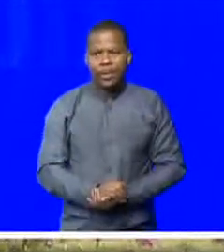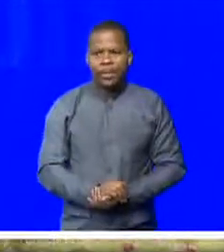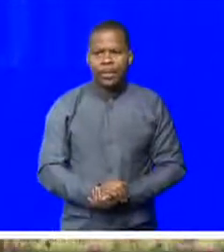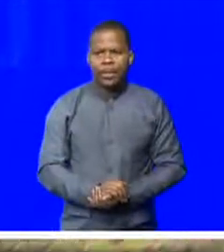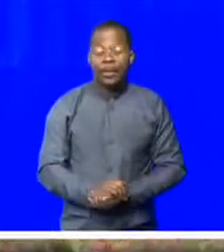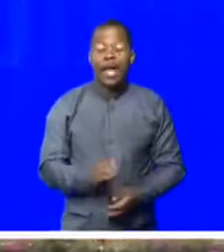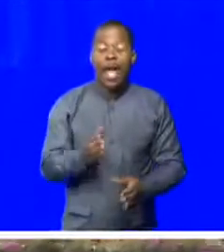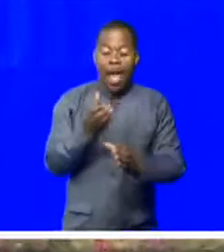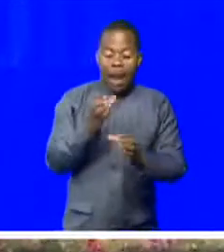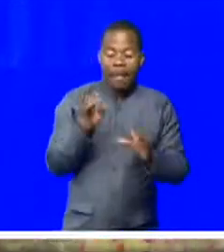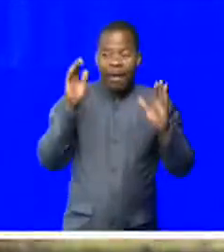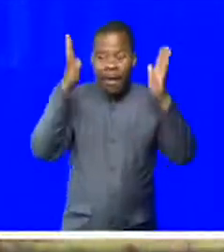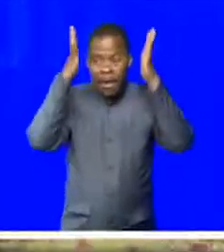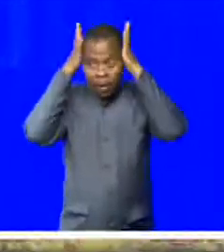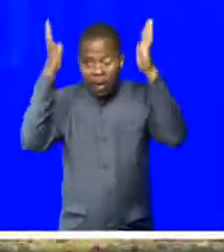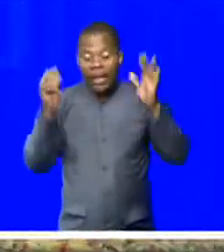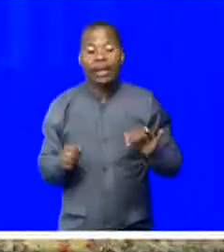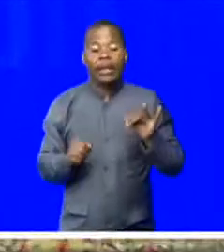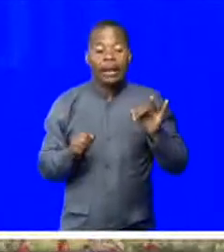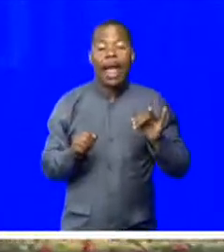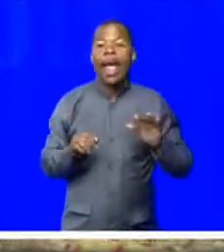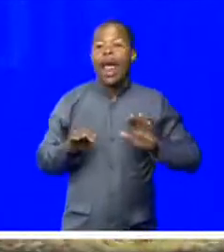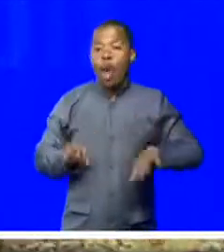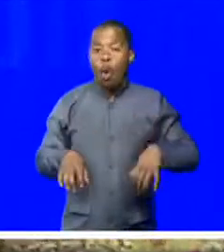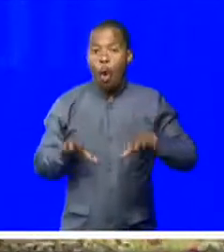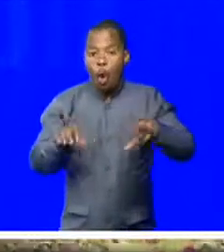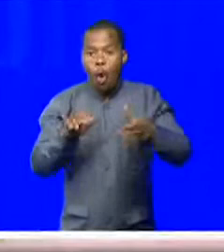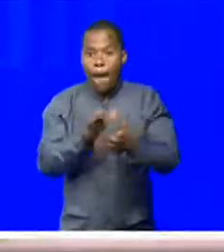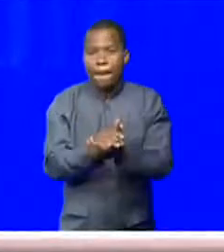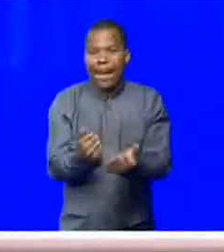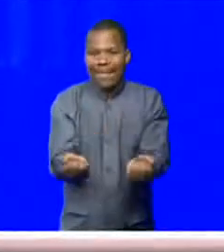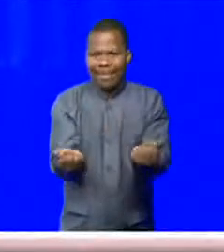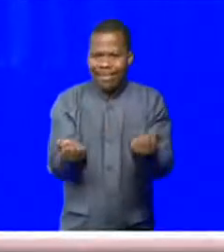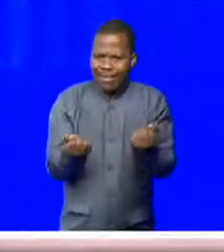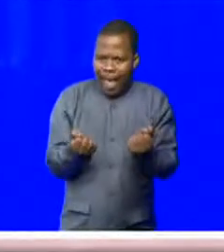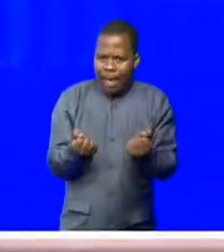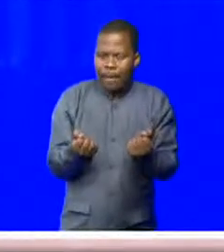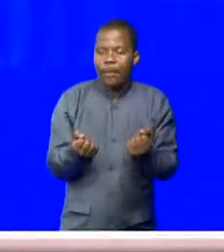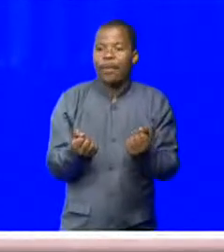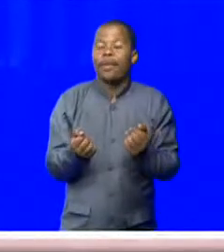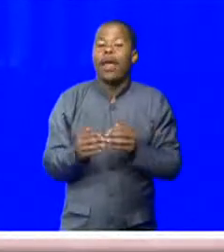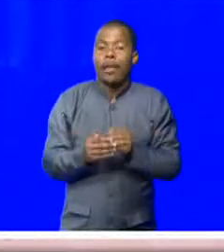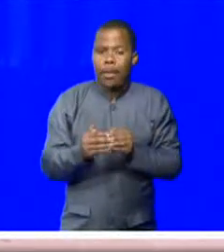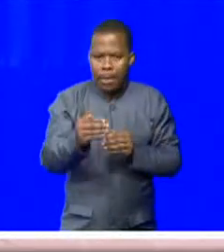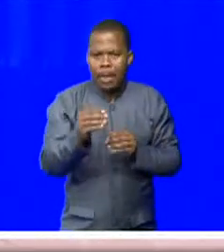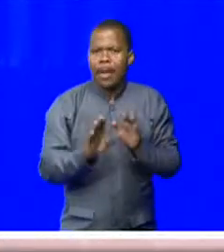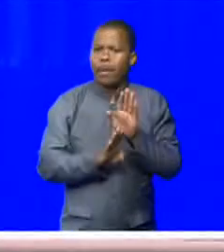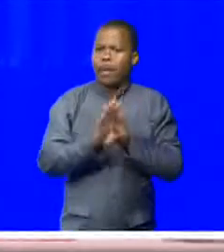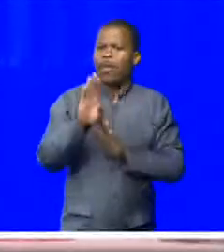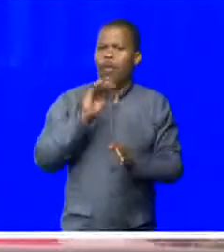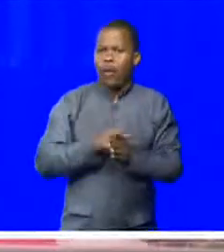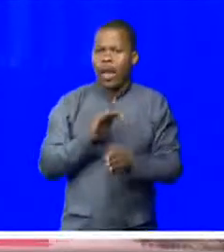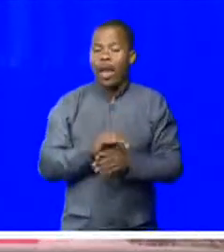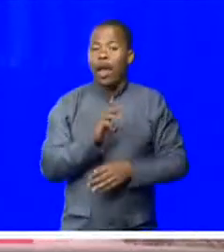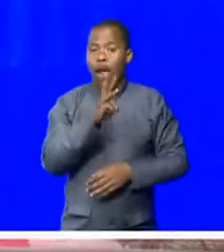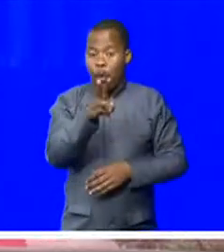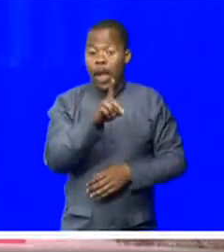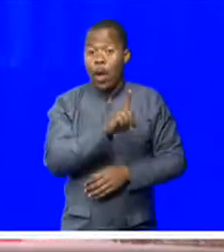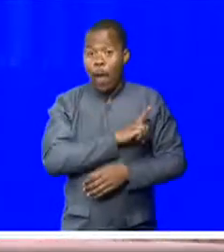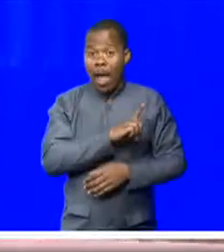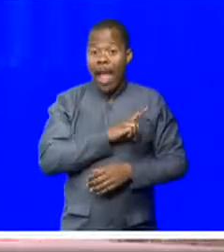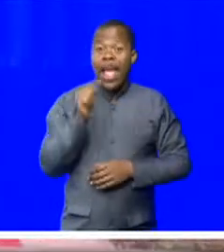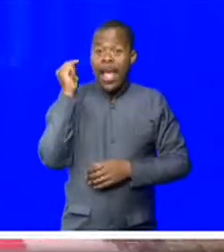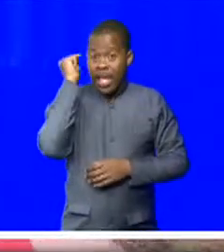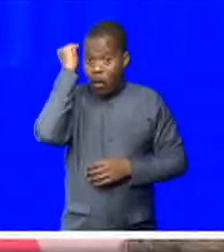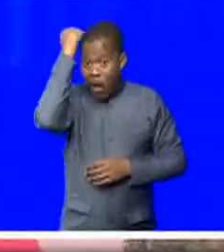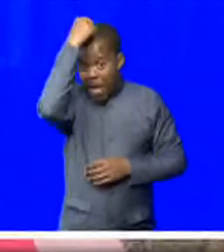Relations between Eswatini and the Democratic Republic of Congo are set to take a giant leap forward following the